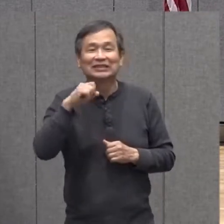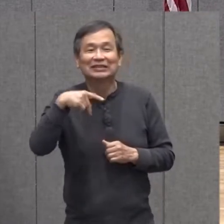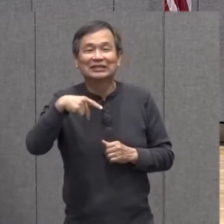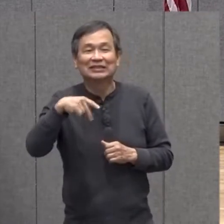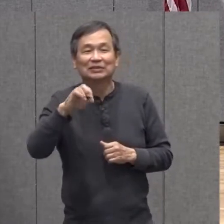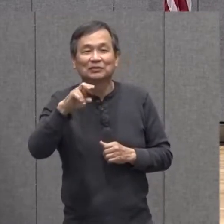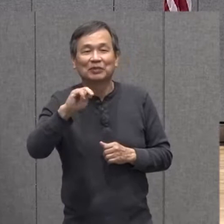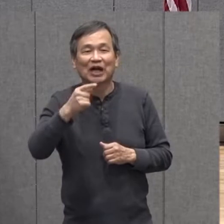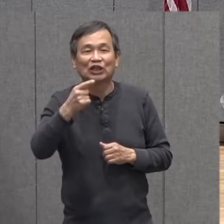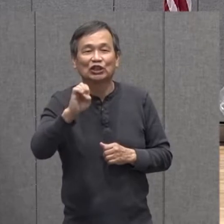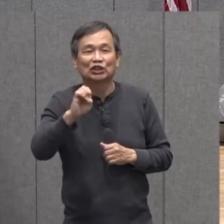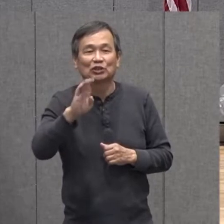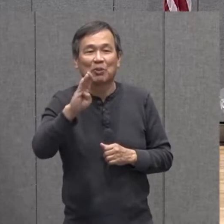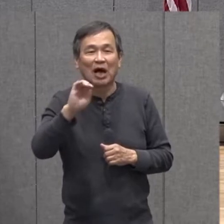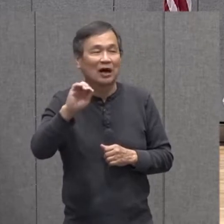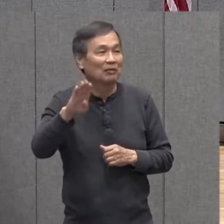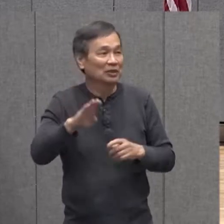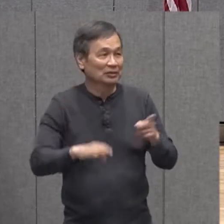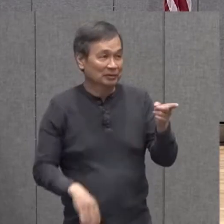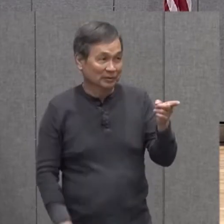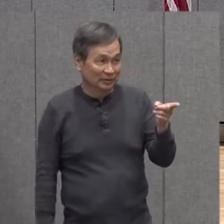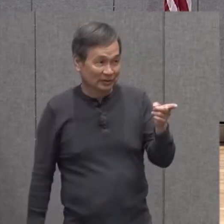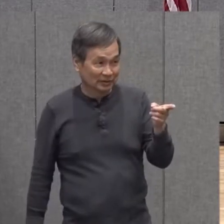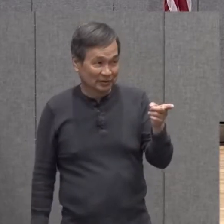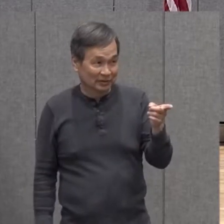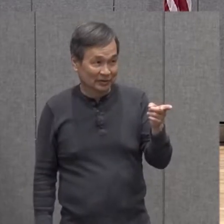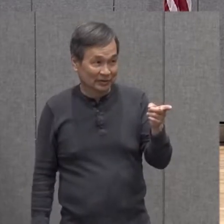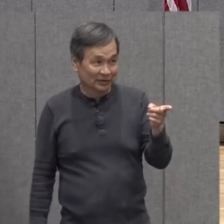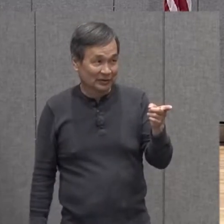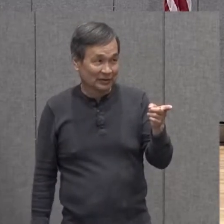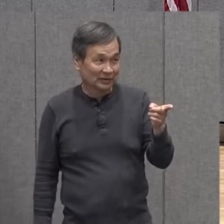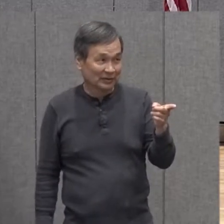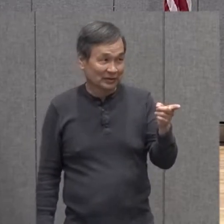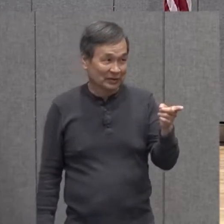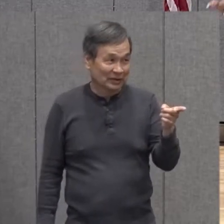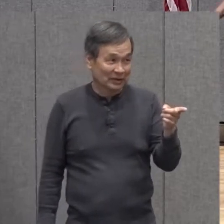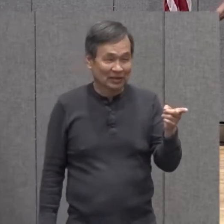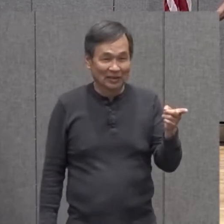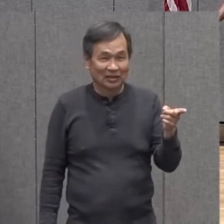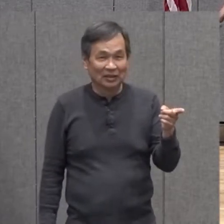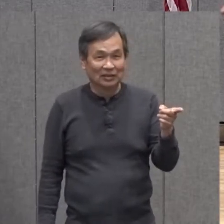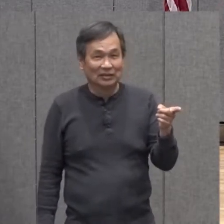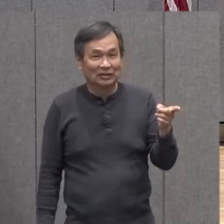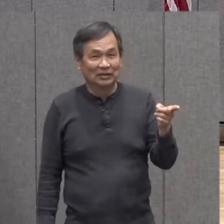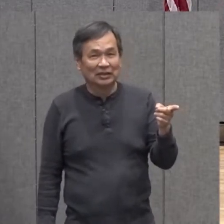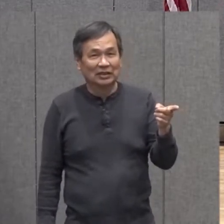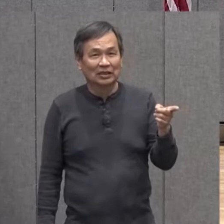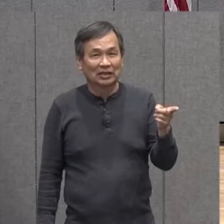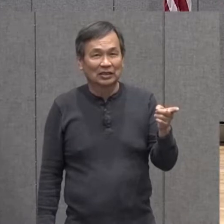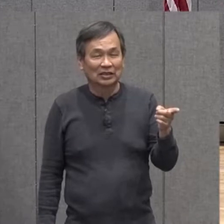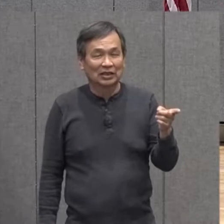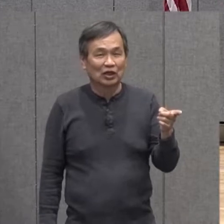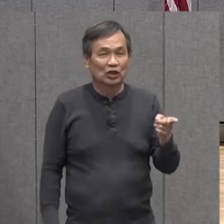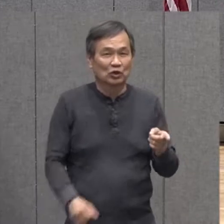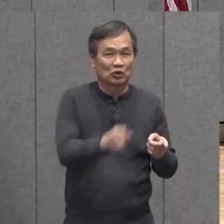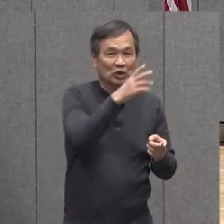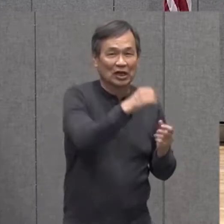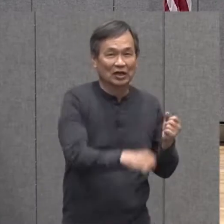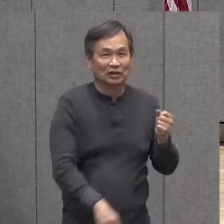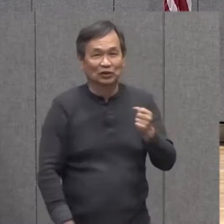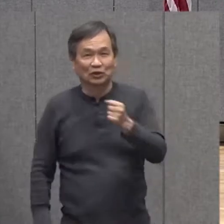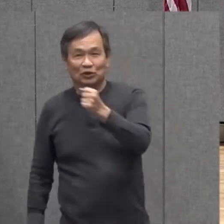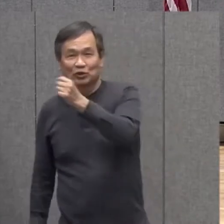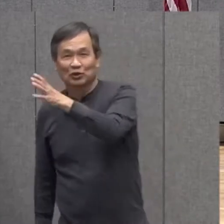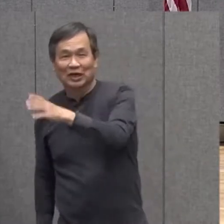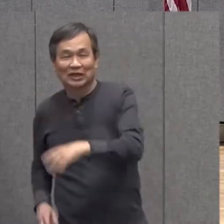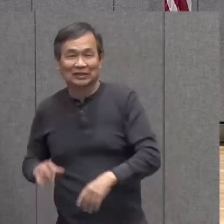other bag and toss it over my shoulder. I'm going to come back and catch the first one. Come back and catch the second one. Cross, cross, catch. Vas a empezar con una